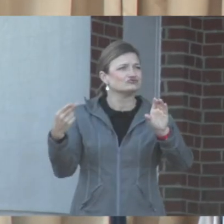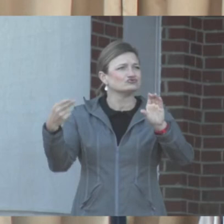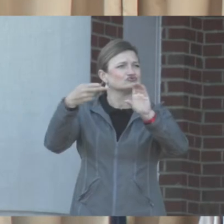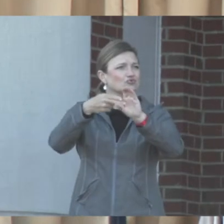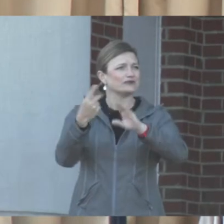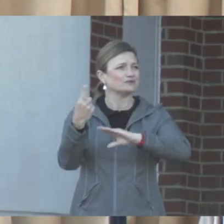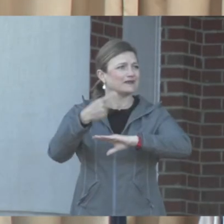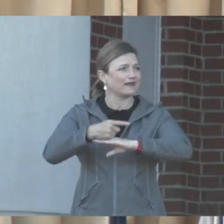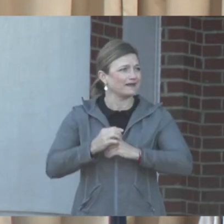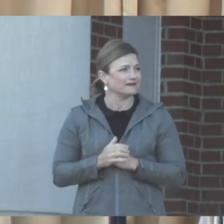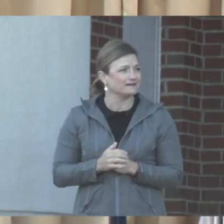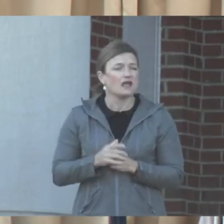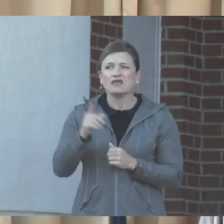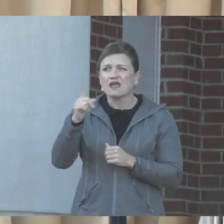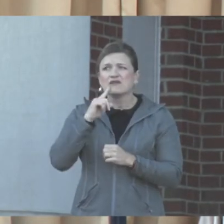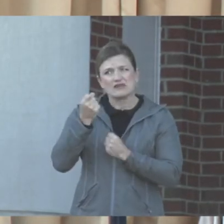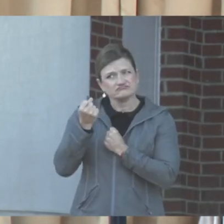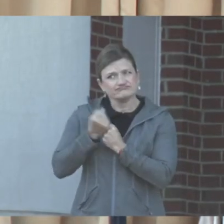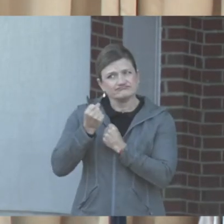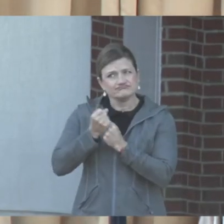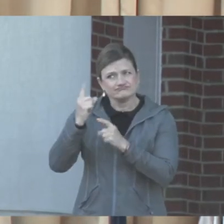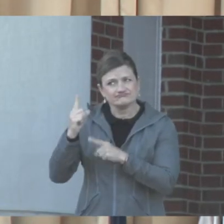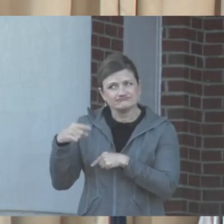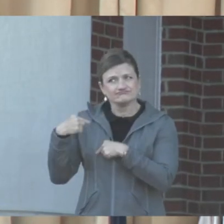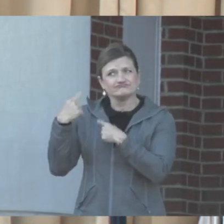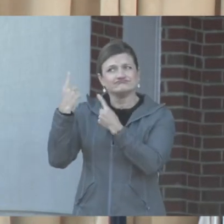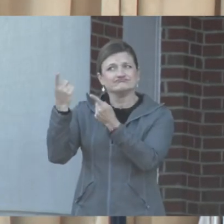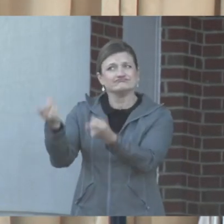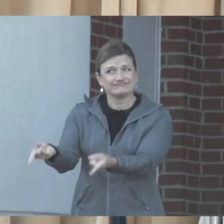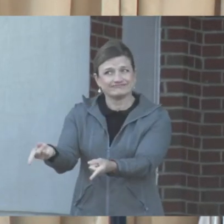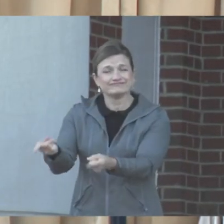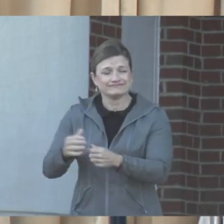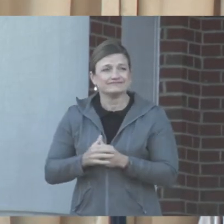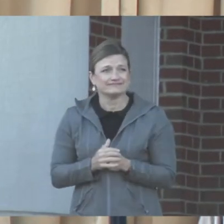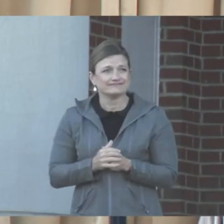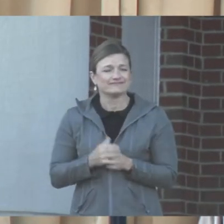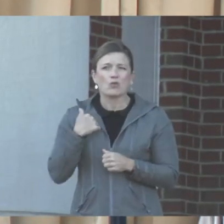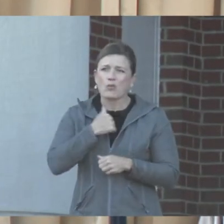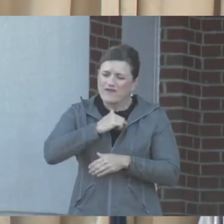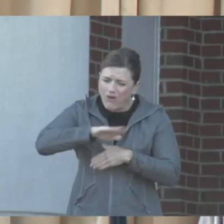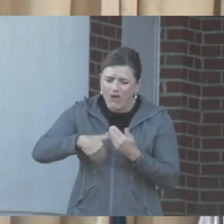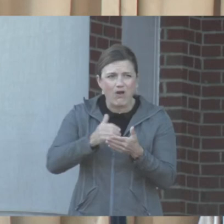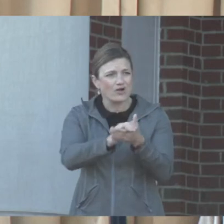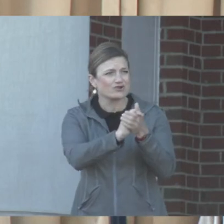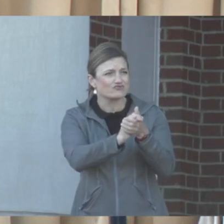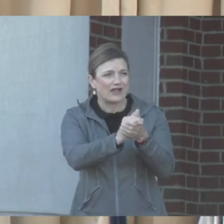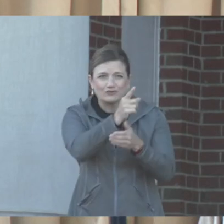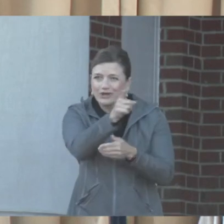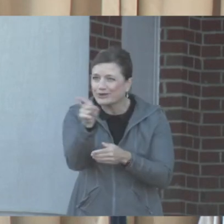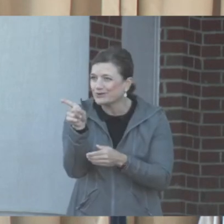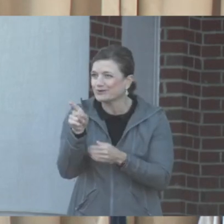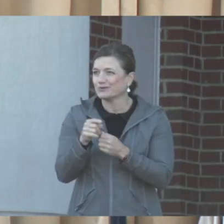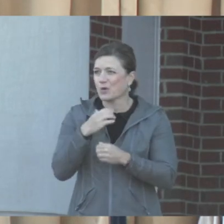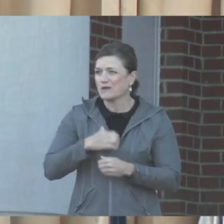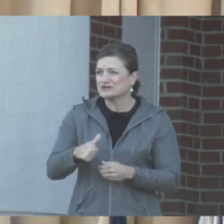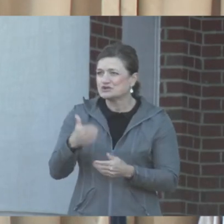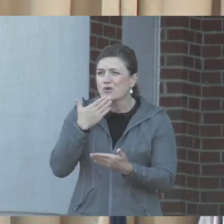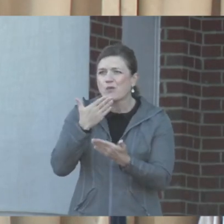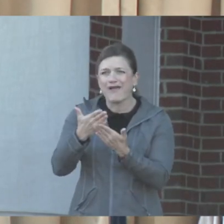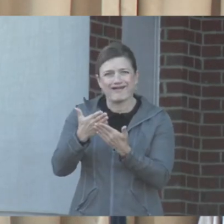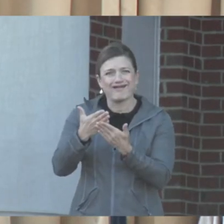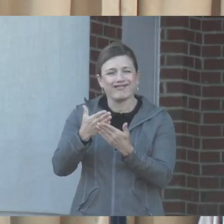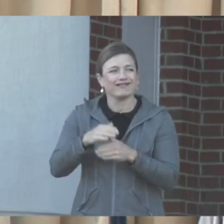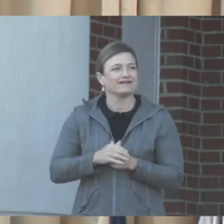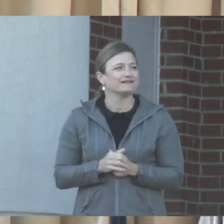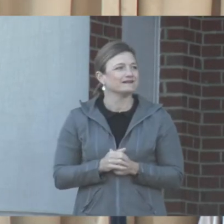today and have been really with you every step of the way on this journey. We all congratulate you and wish you well. You know,